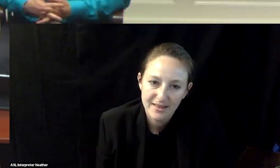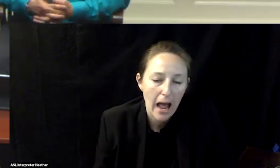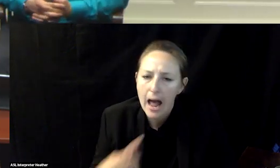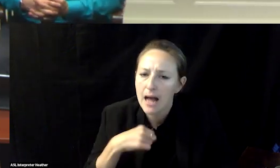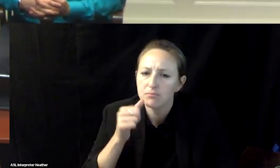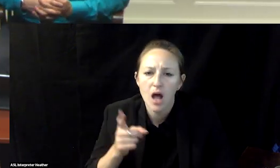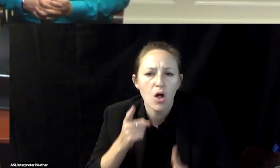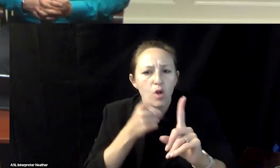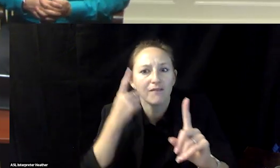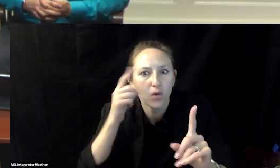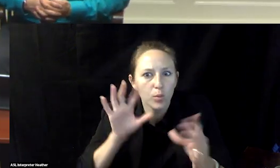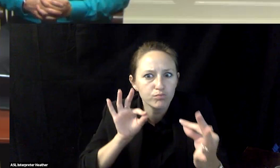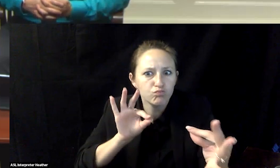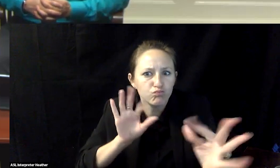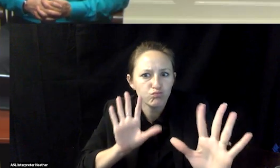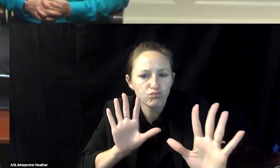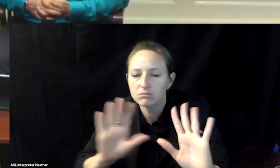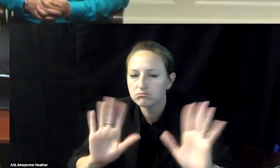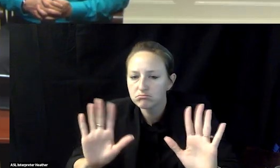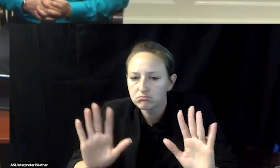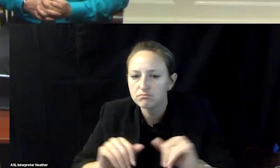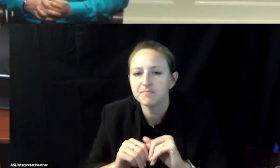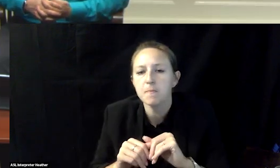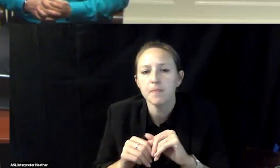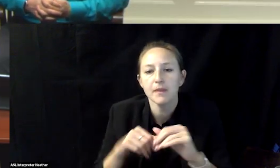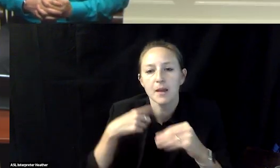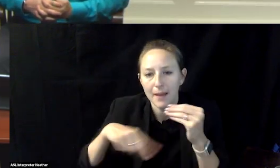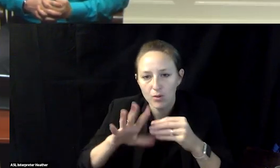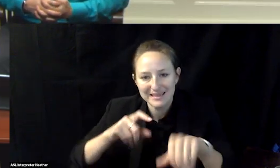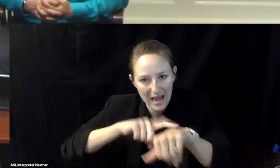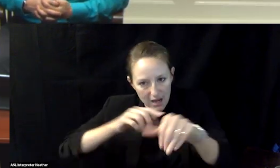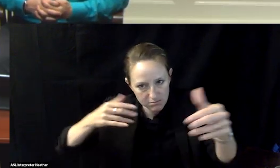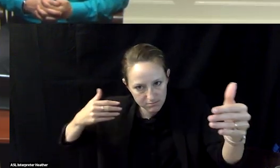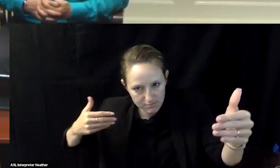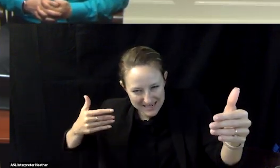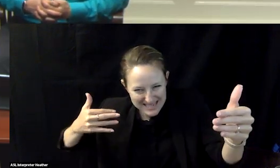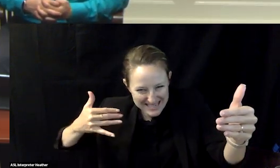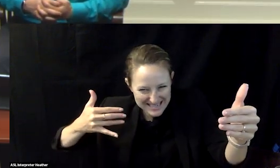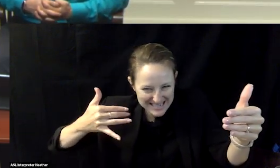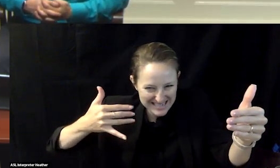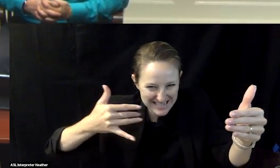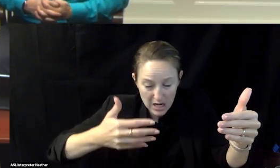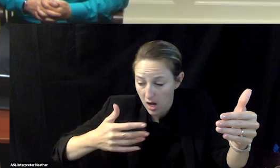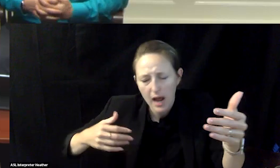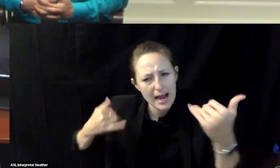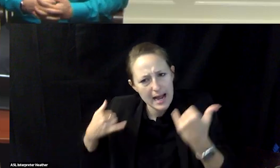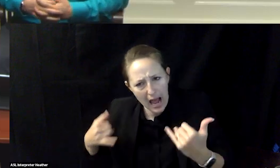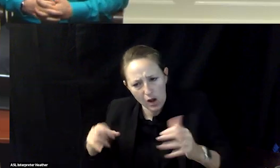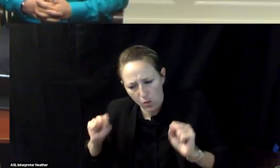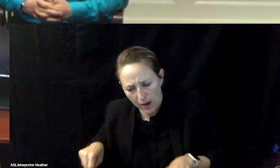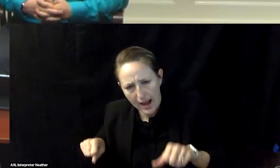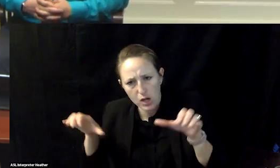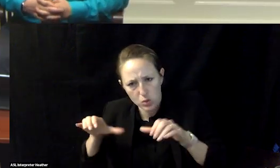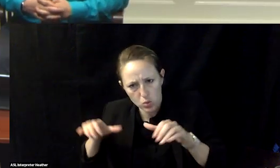perfection. You know, it's about over time, and let's see what we can get done now, and let's put a